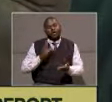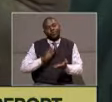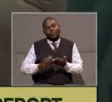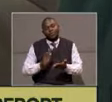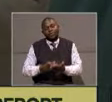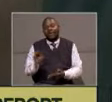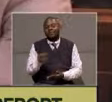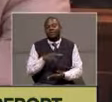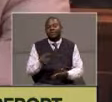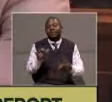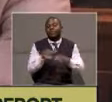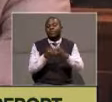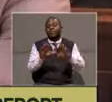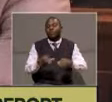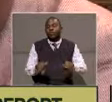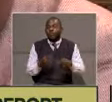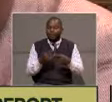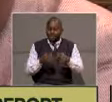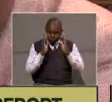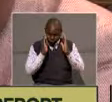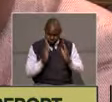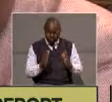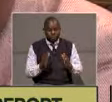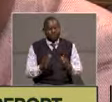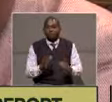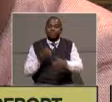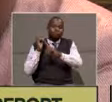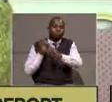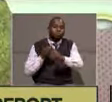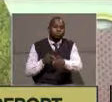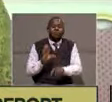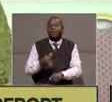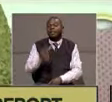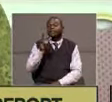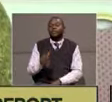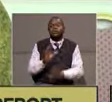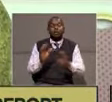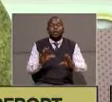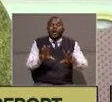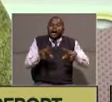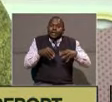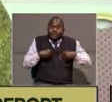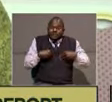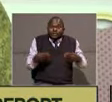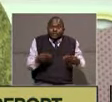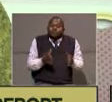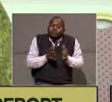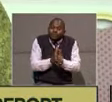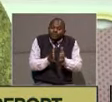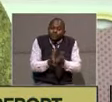fellow legislators, but insists he did not offend anybody. People couldn't be allowed to even